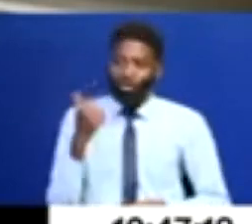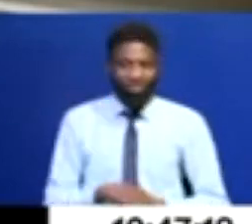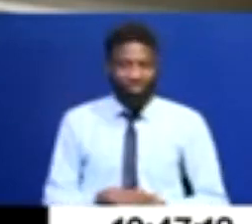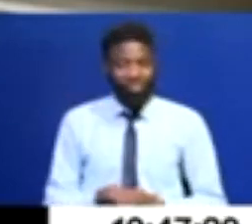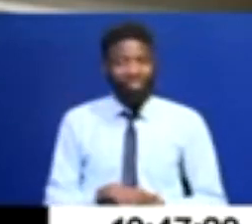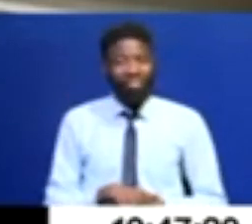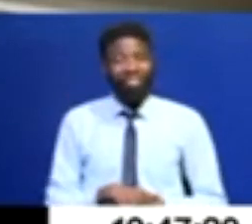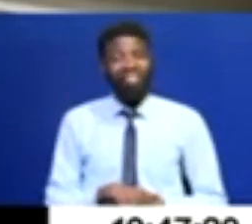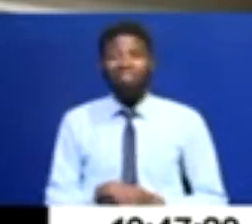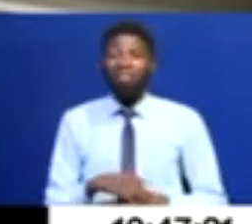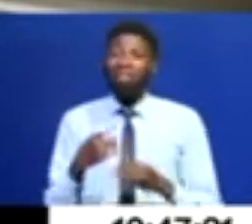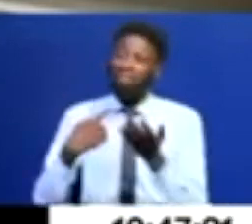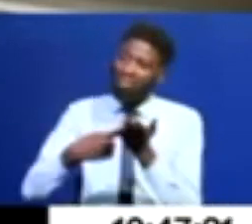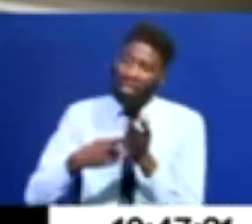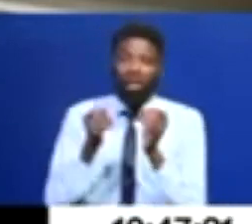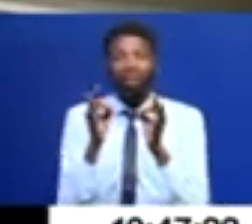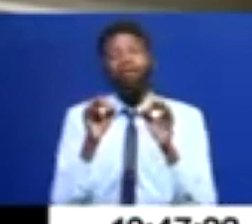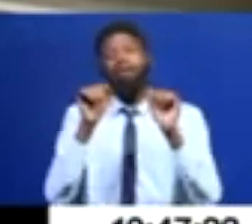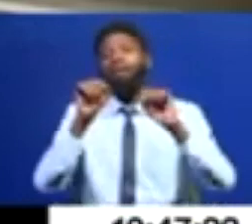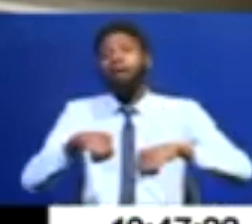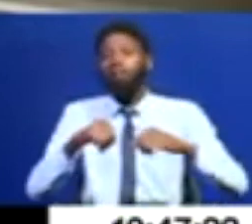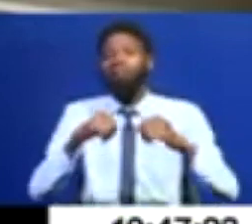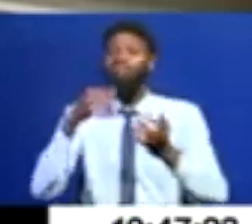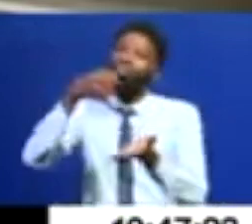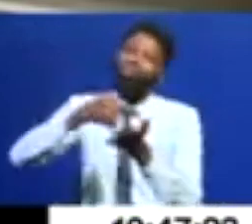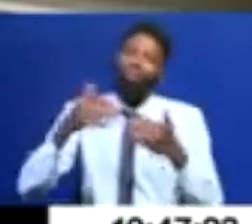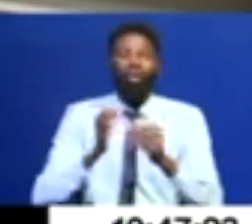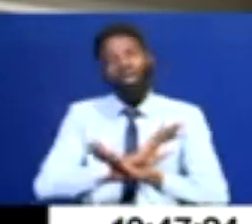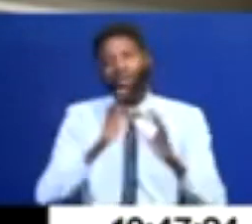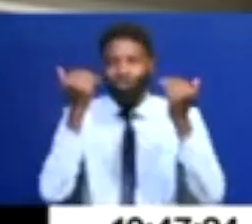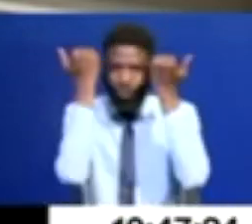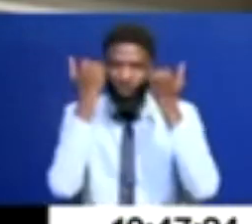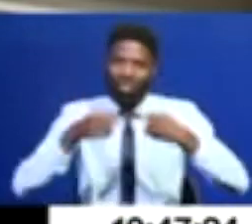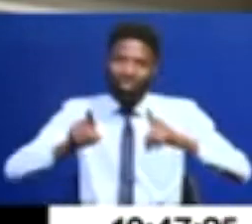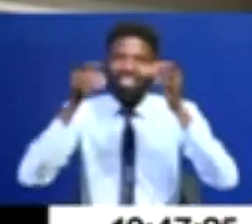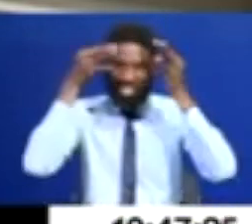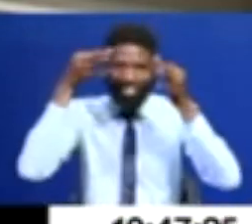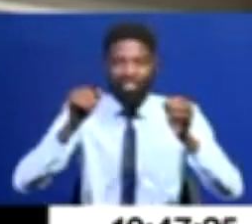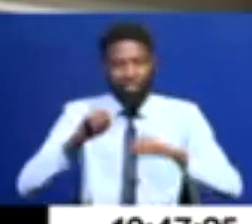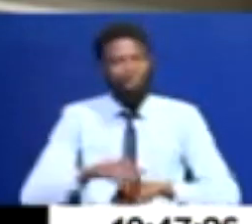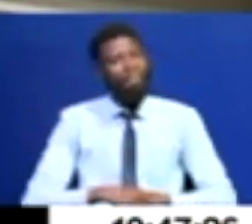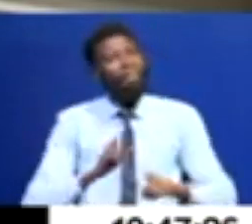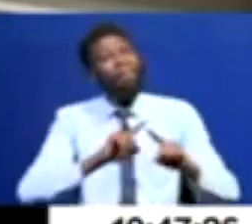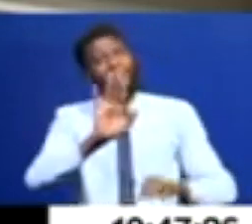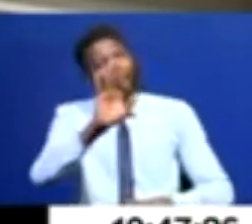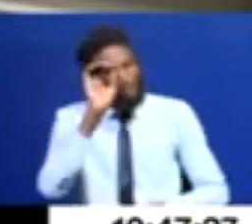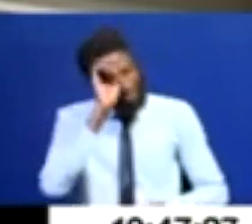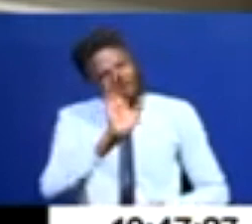whether it should be in and out, mm-hmm. we'll leave it to the courts to decide. Mm-hmm. We already have a matter taken stand, by.